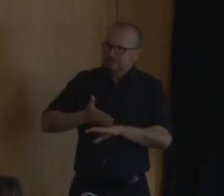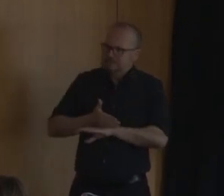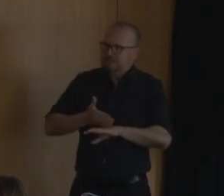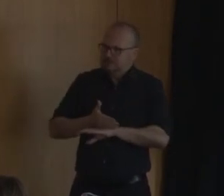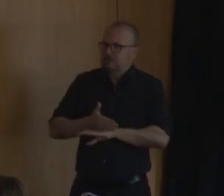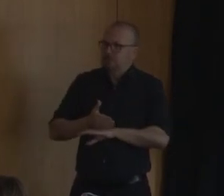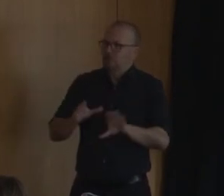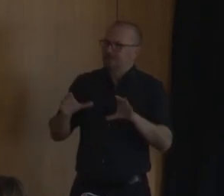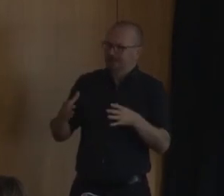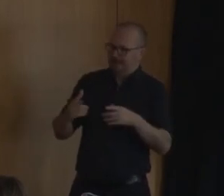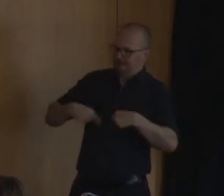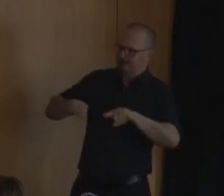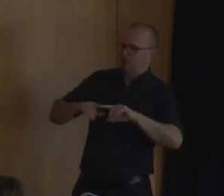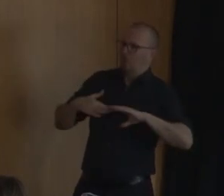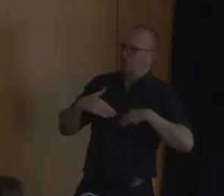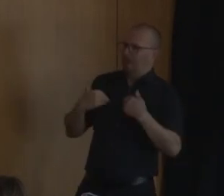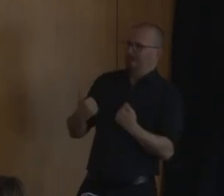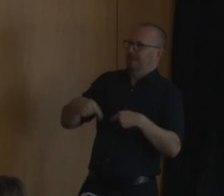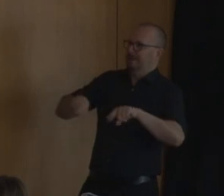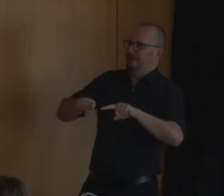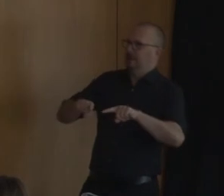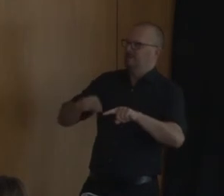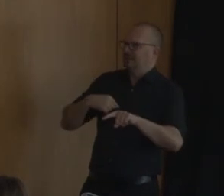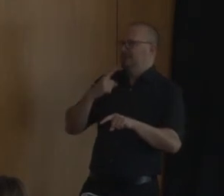Team well-being needs to be a success measure, is what I would say,